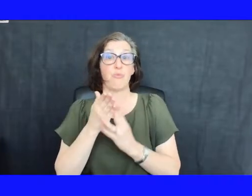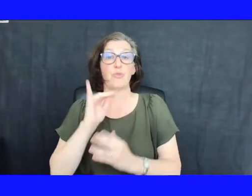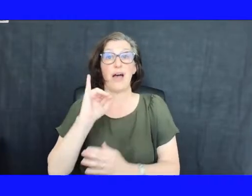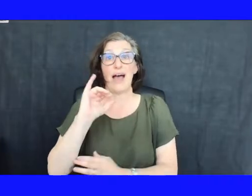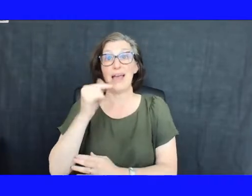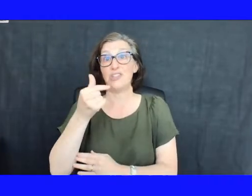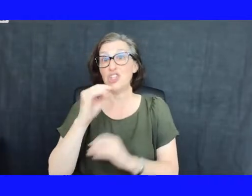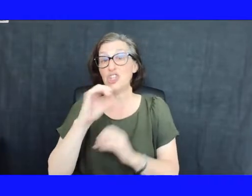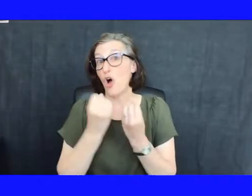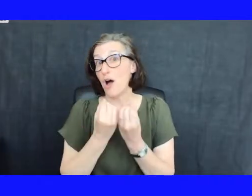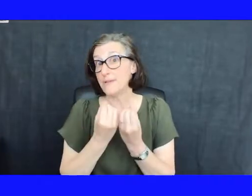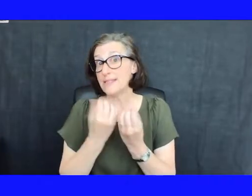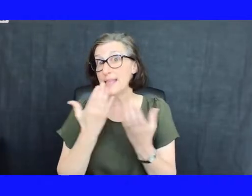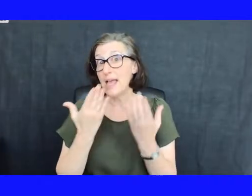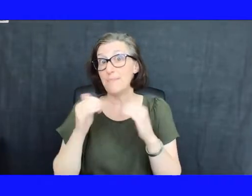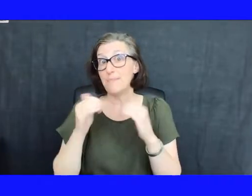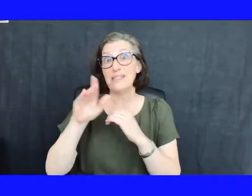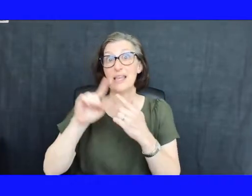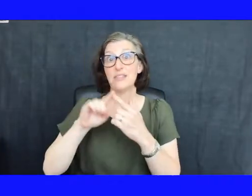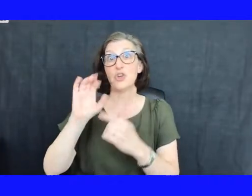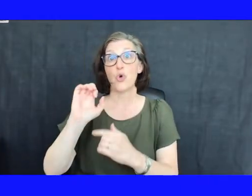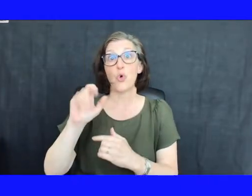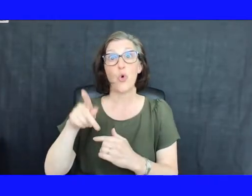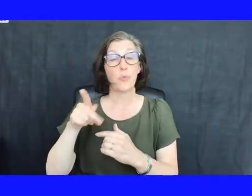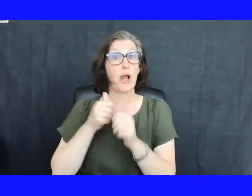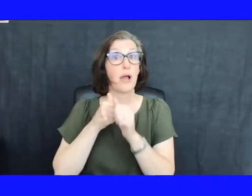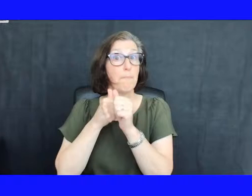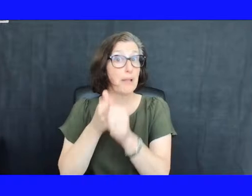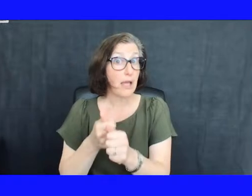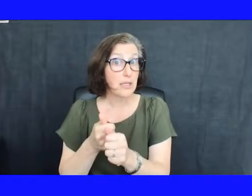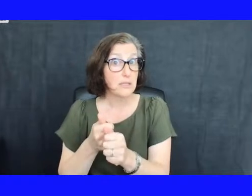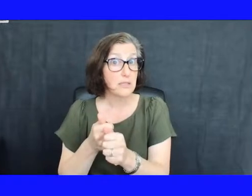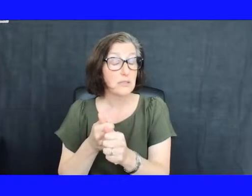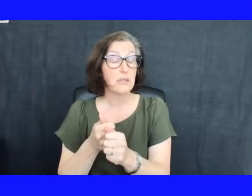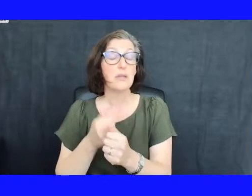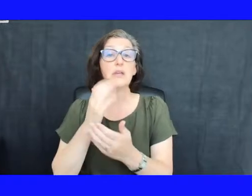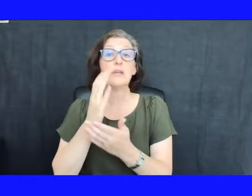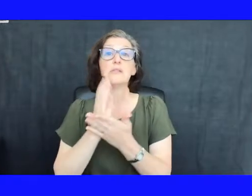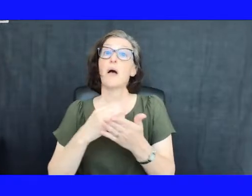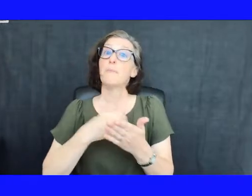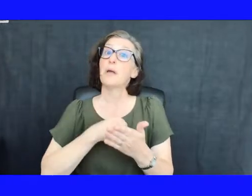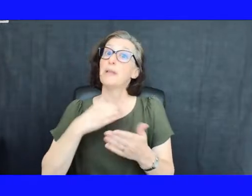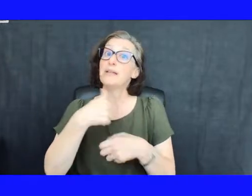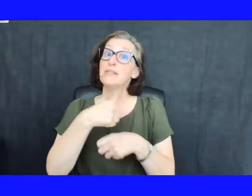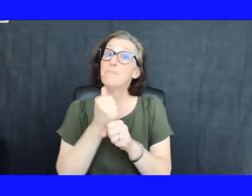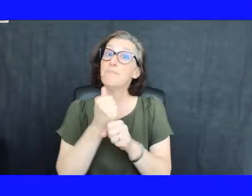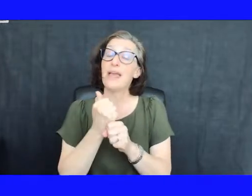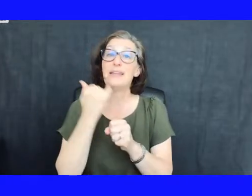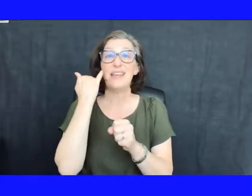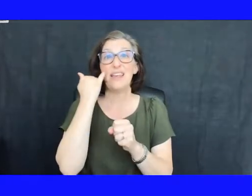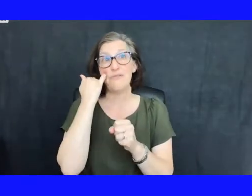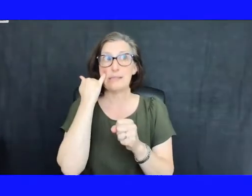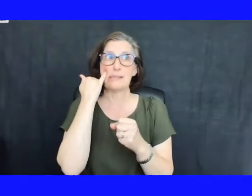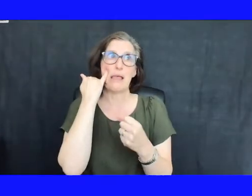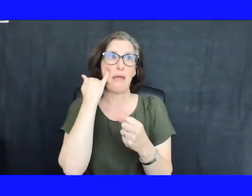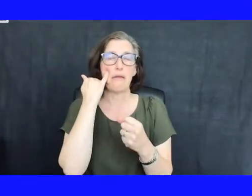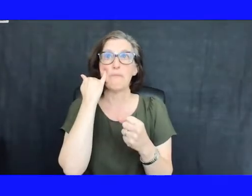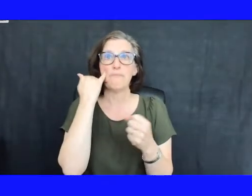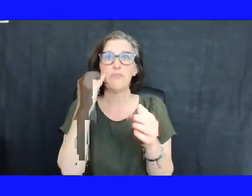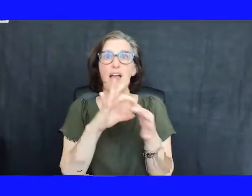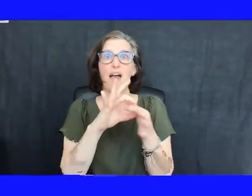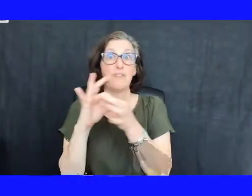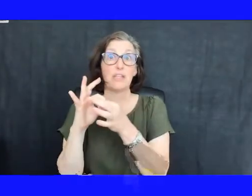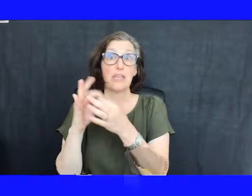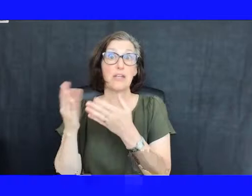it's an interesting question because it shows how different it is. So Blanche's office, because it responds primarily to